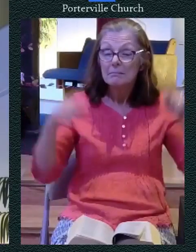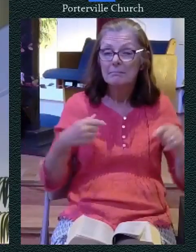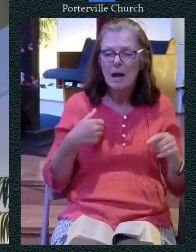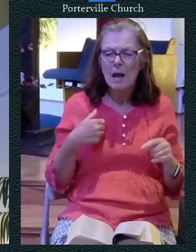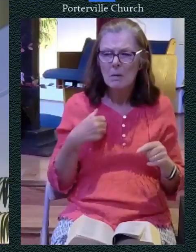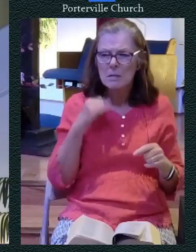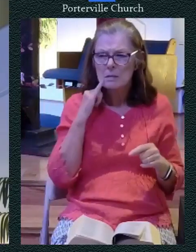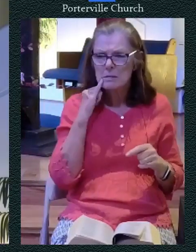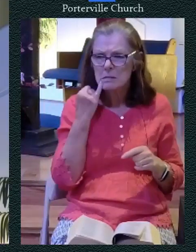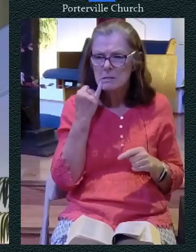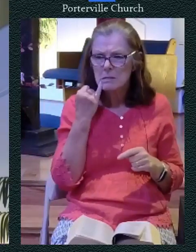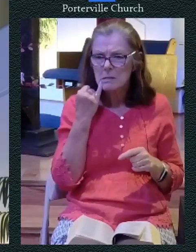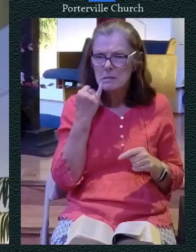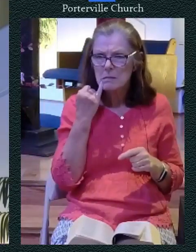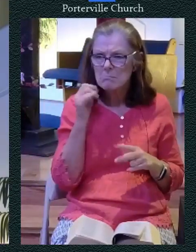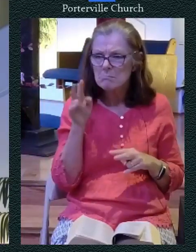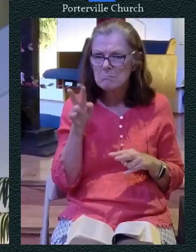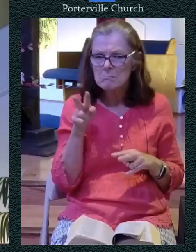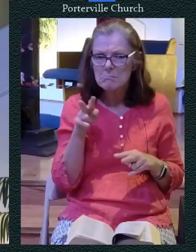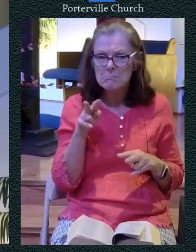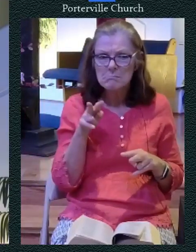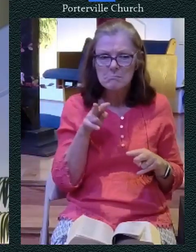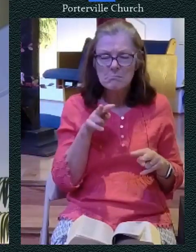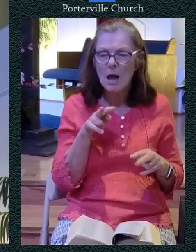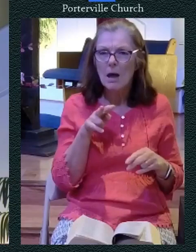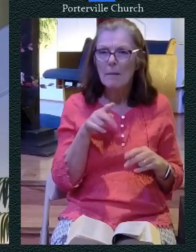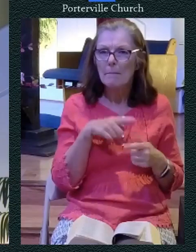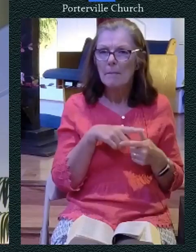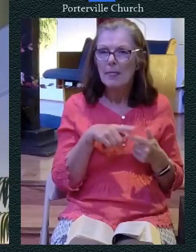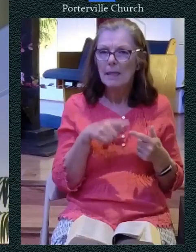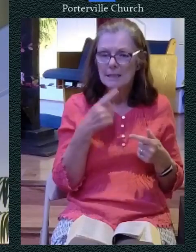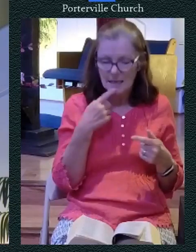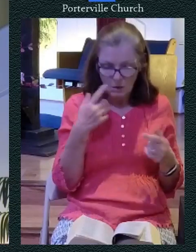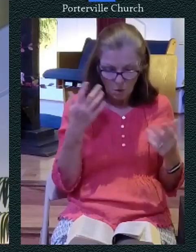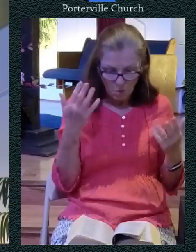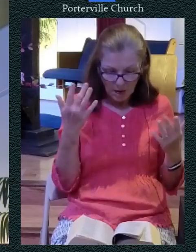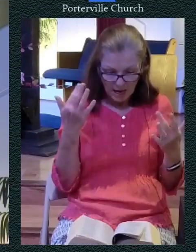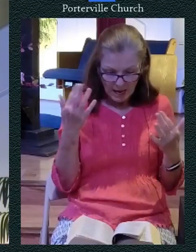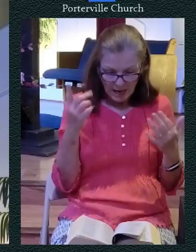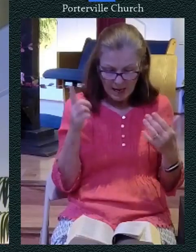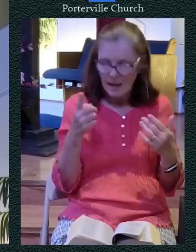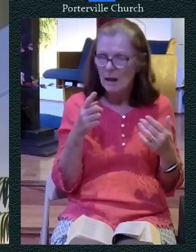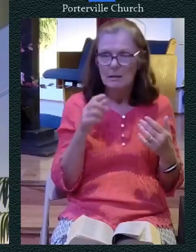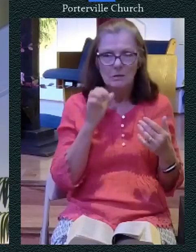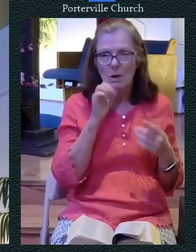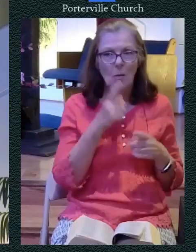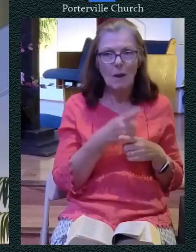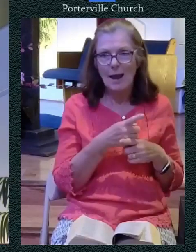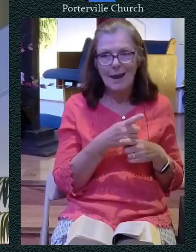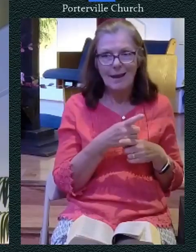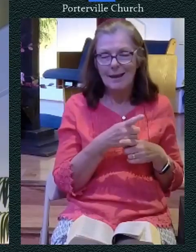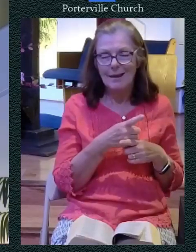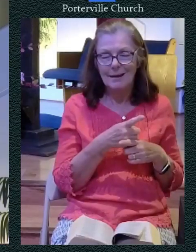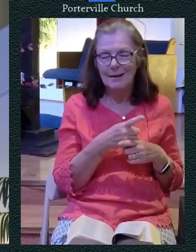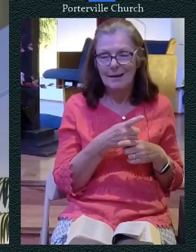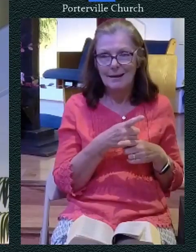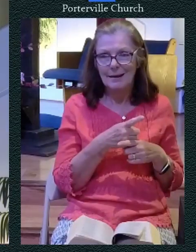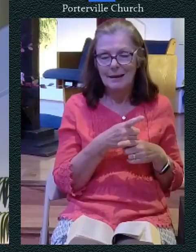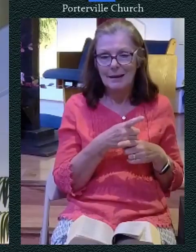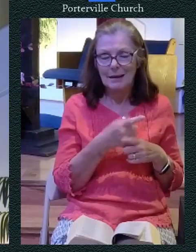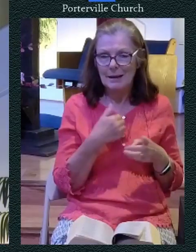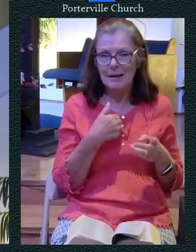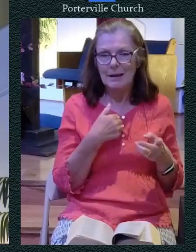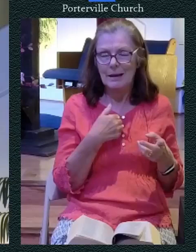He's looking at their lives and he says, now wait a minute. Something's not right here. I'm following